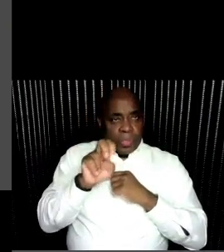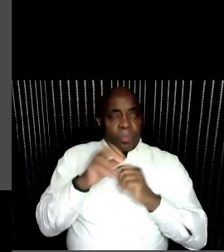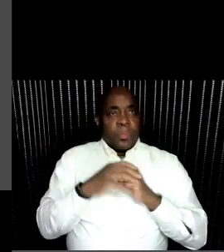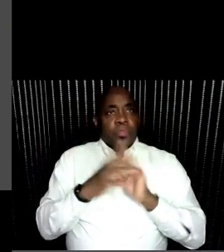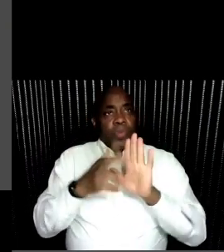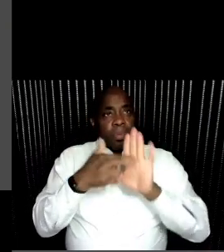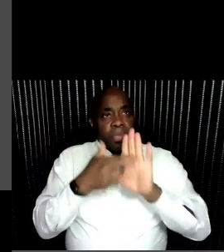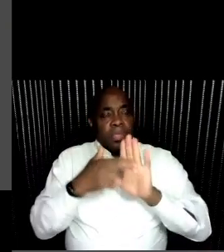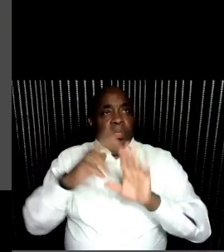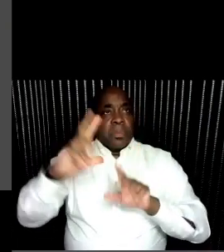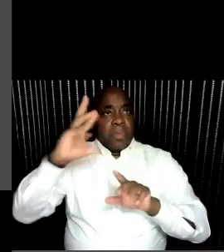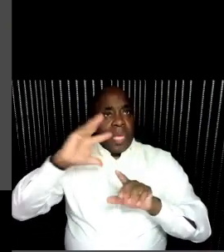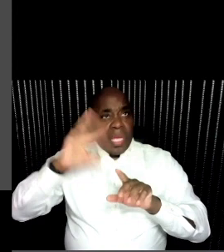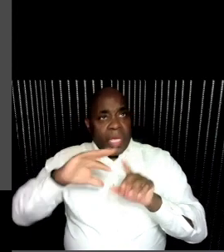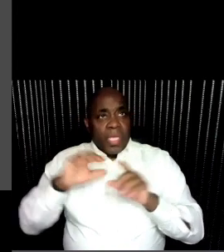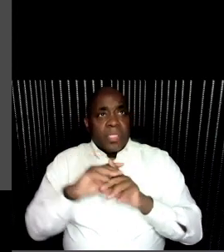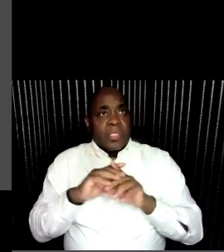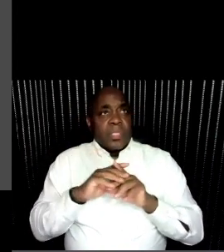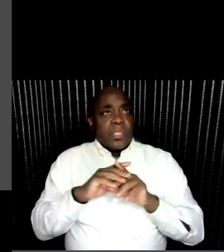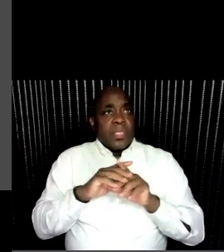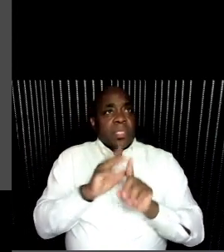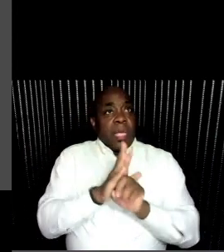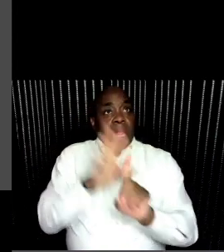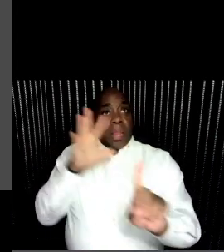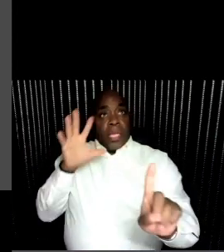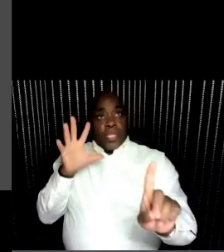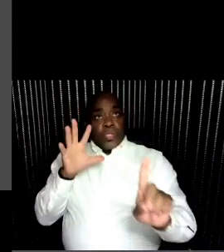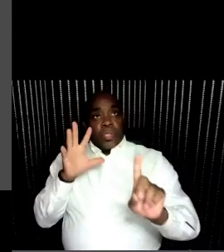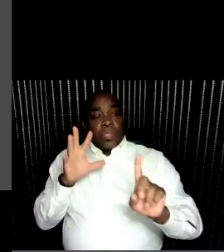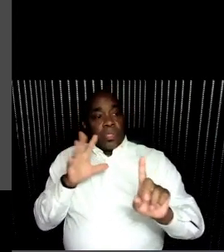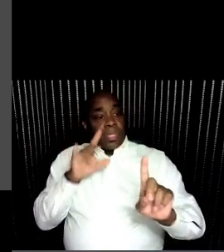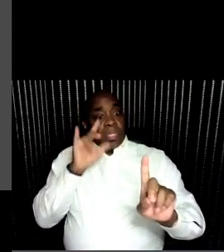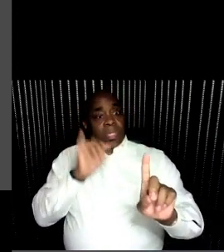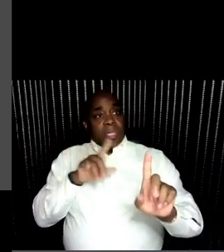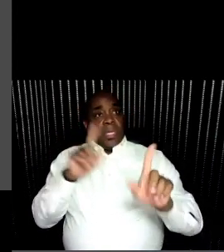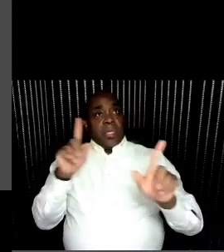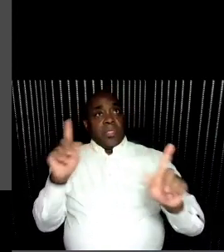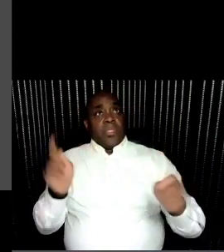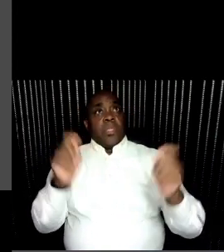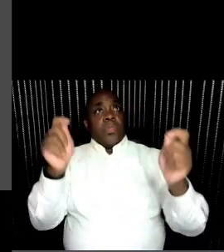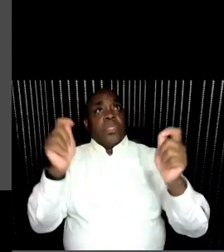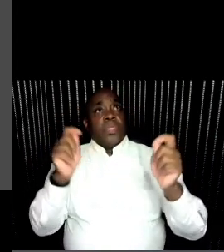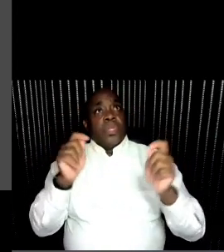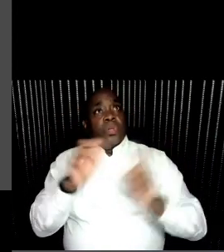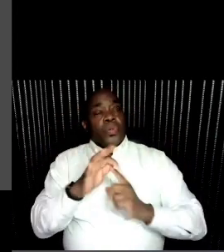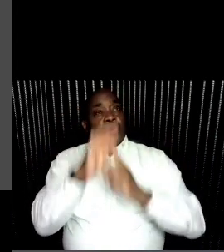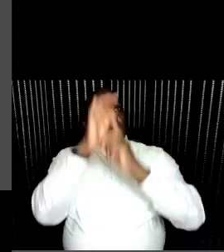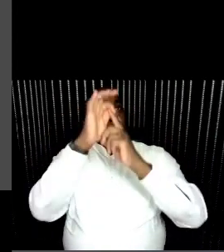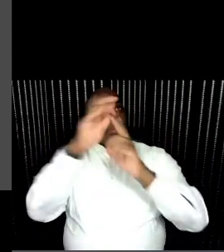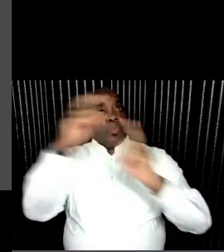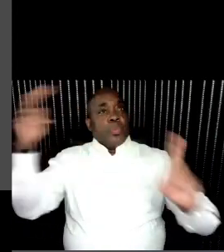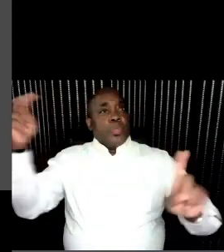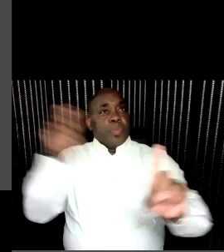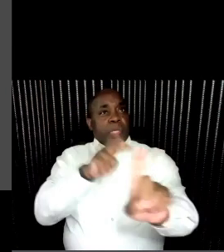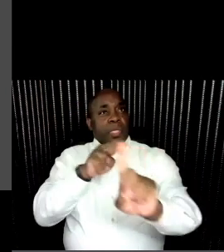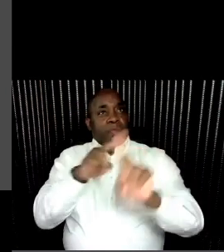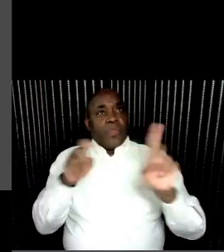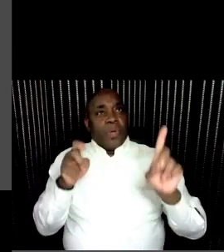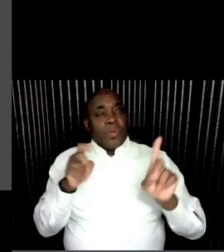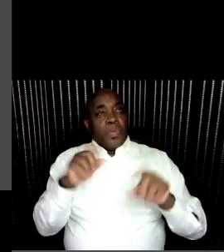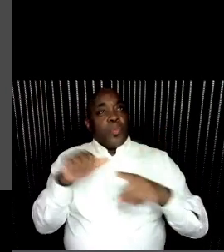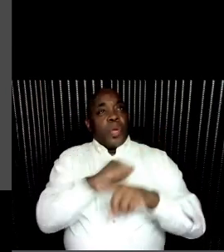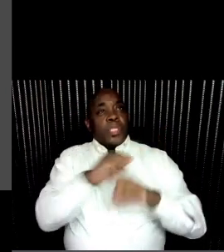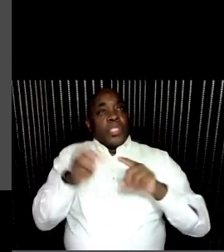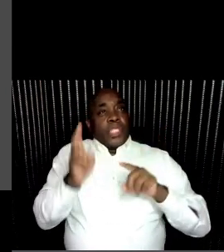abduction, displacement, alienation, celebrates a unique aesthetic perspective inspired by the fractured histories and imagined possible